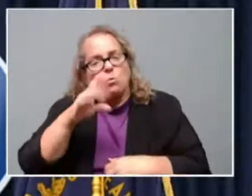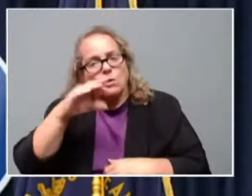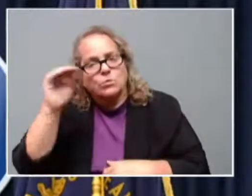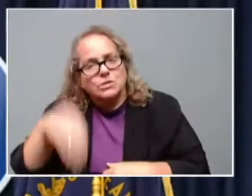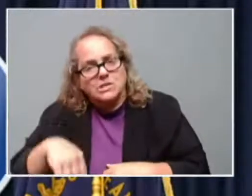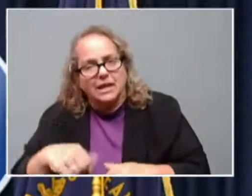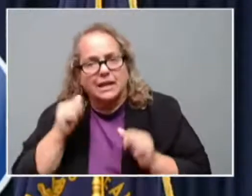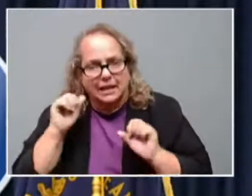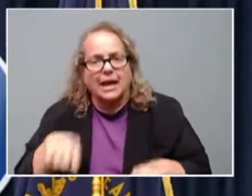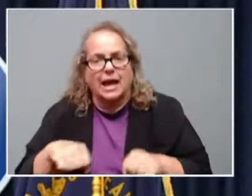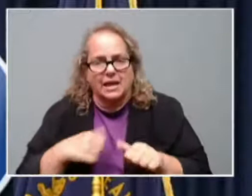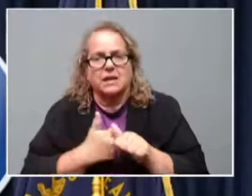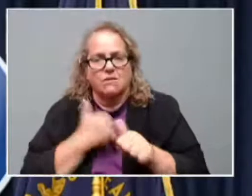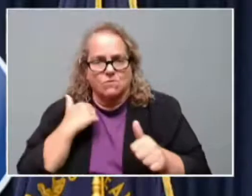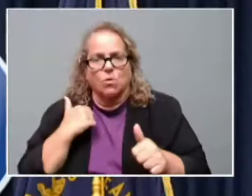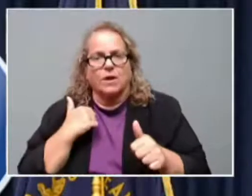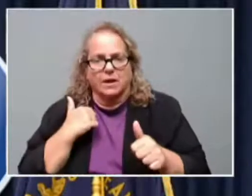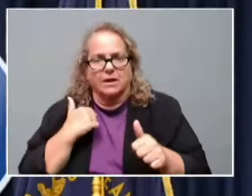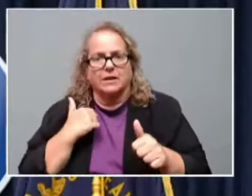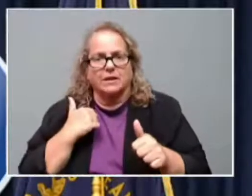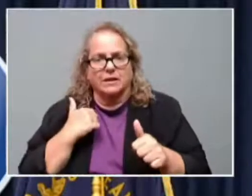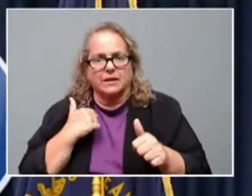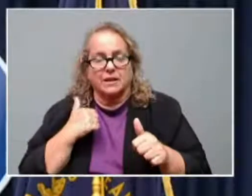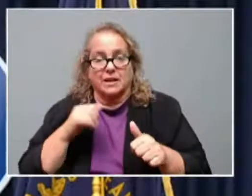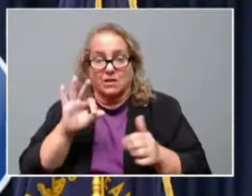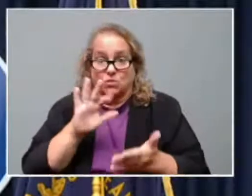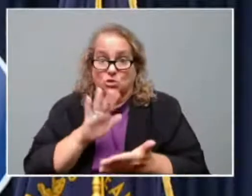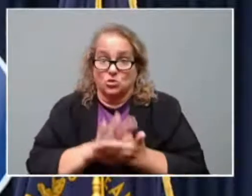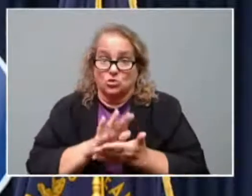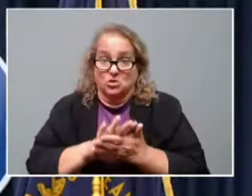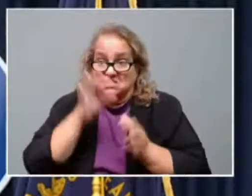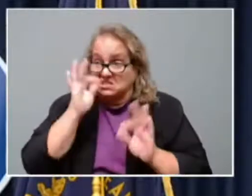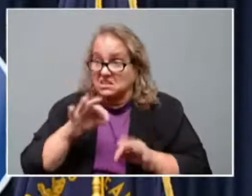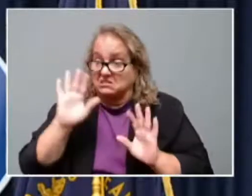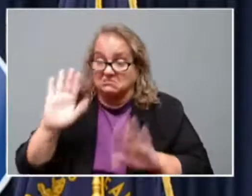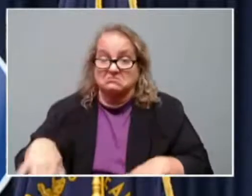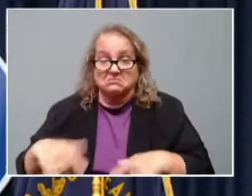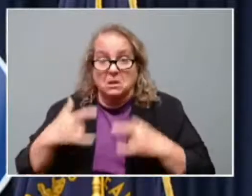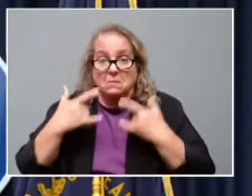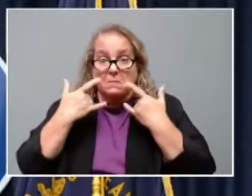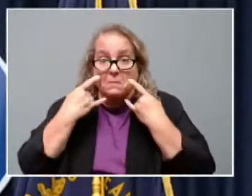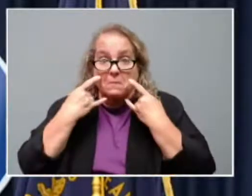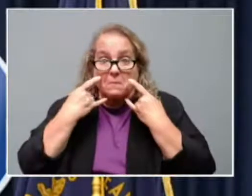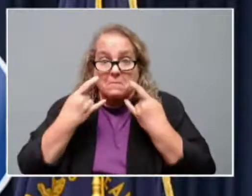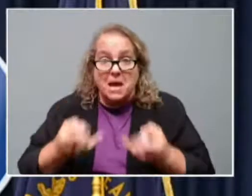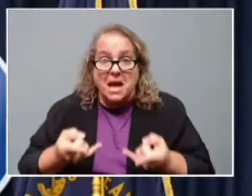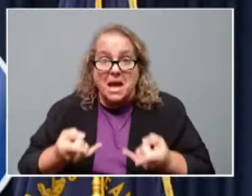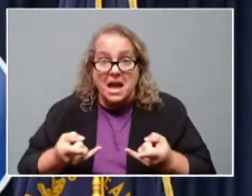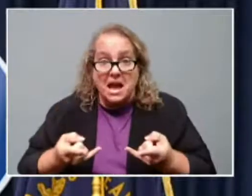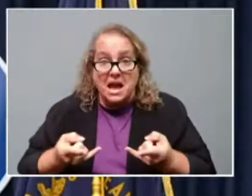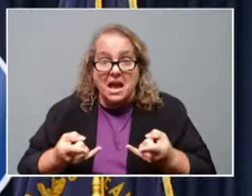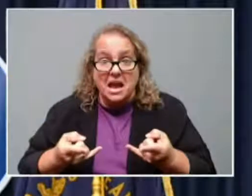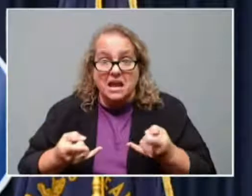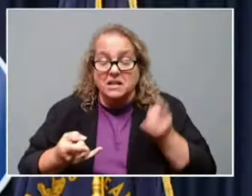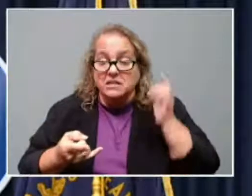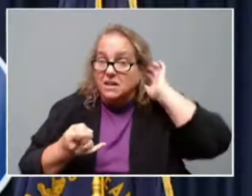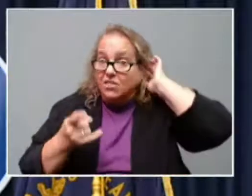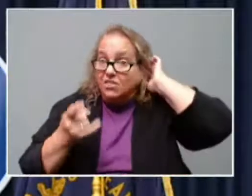So, if a school drops that mask policy and it spreads throughout the school and then people go home to their